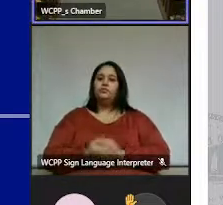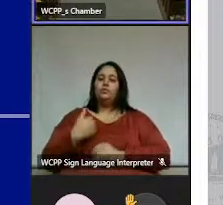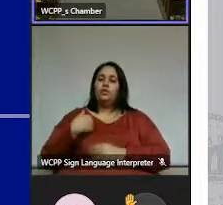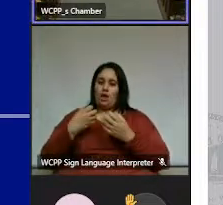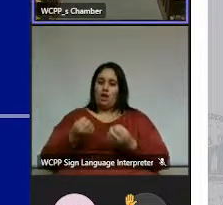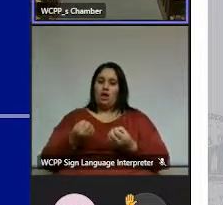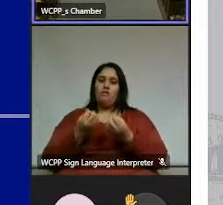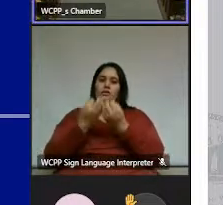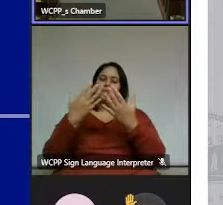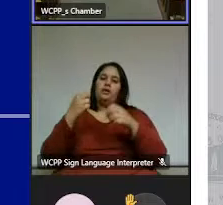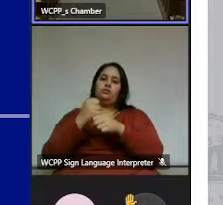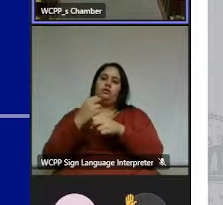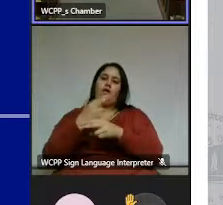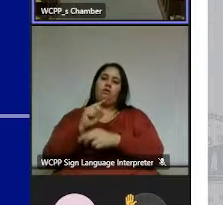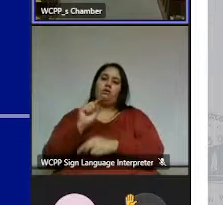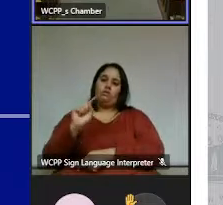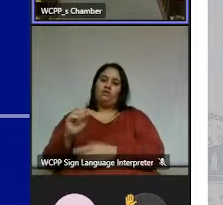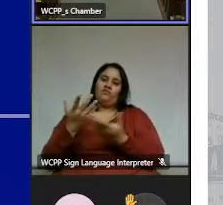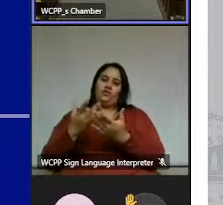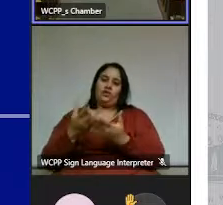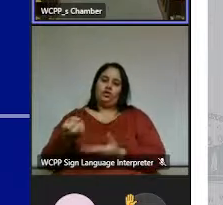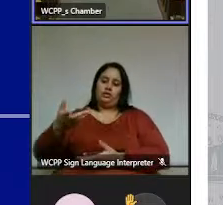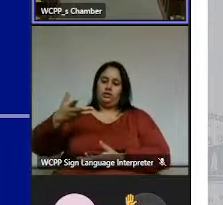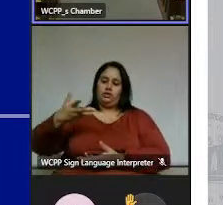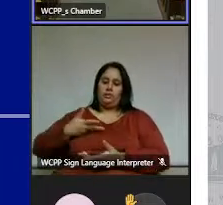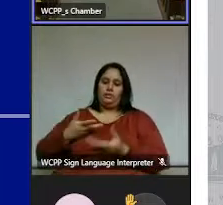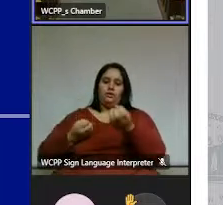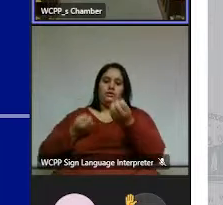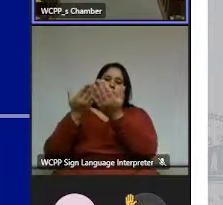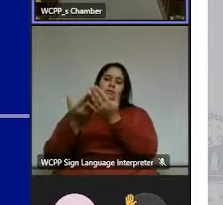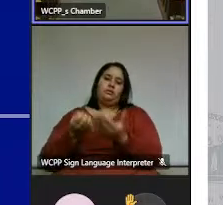have already submitted